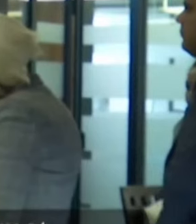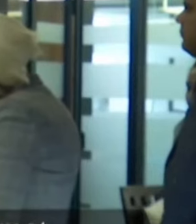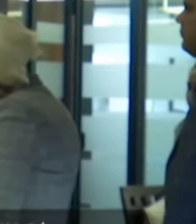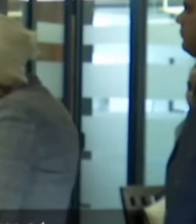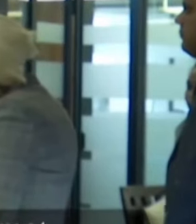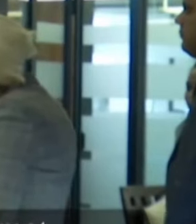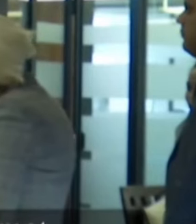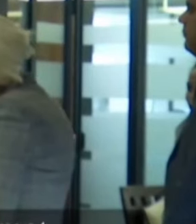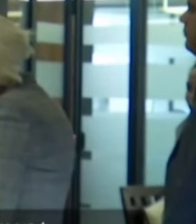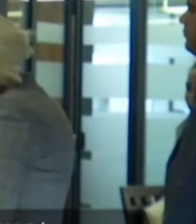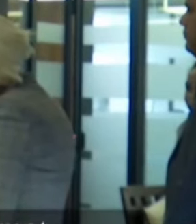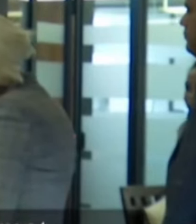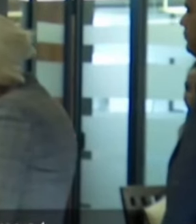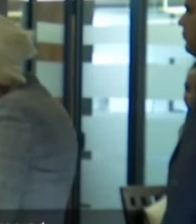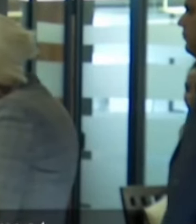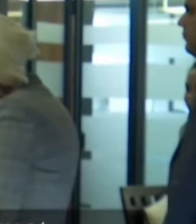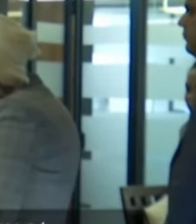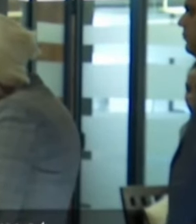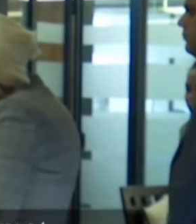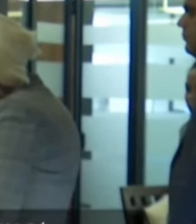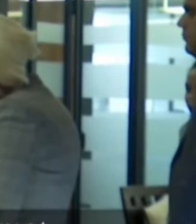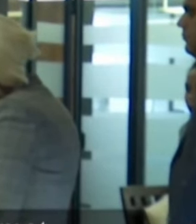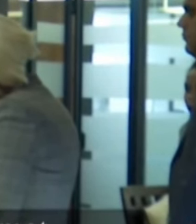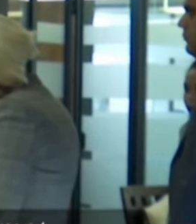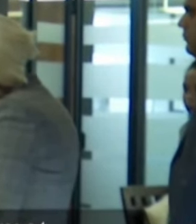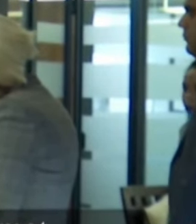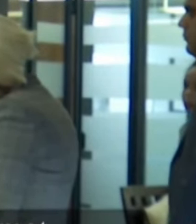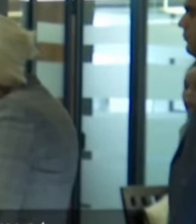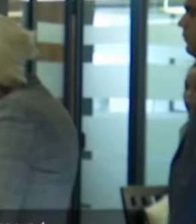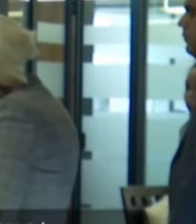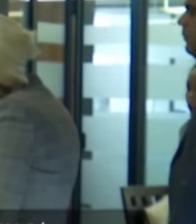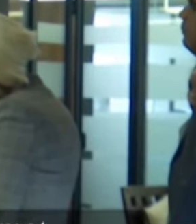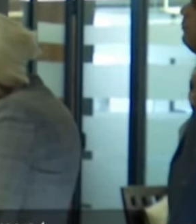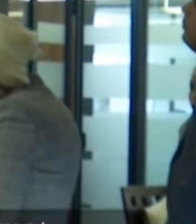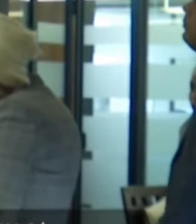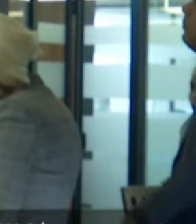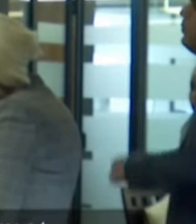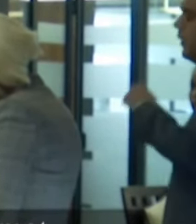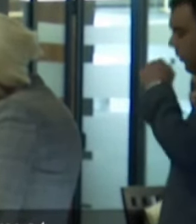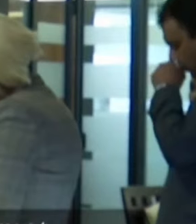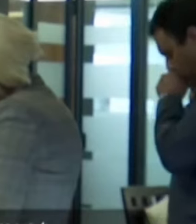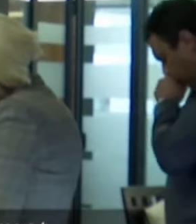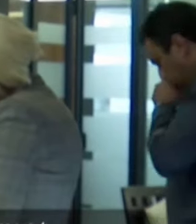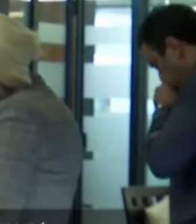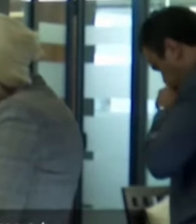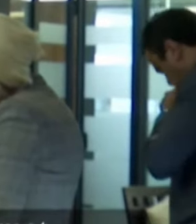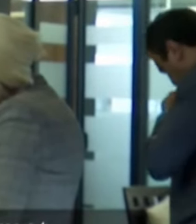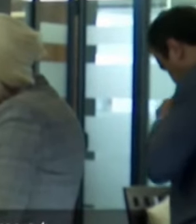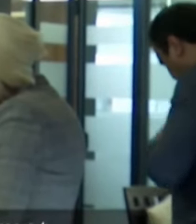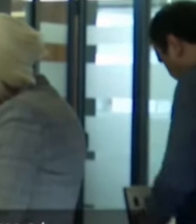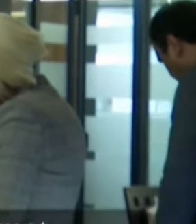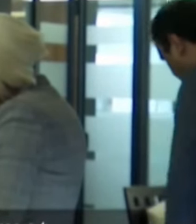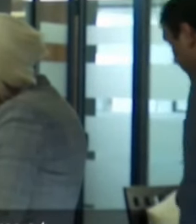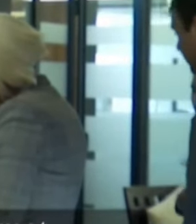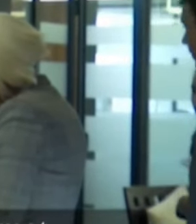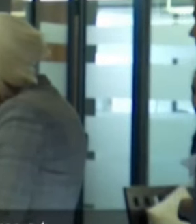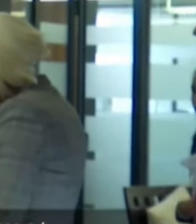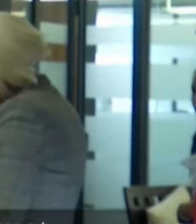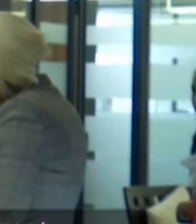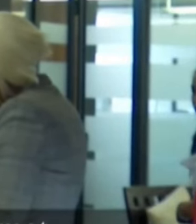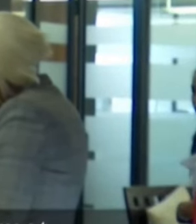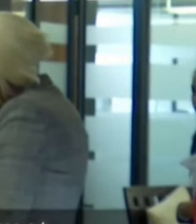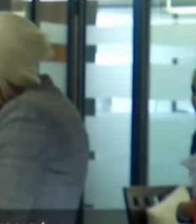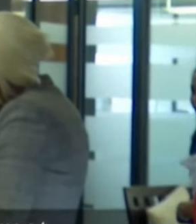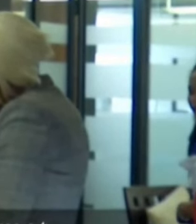that we might not often believe would so firmly be involved in the struggle against apartheid. He came from a